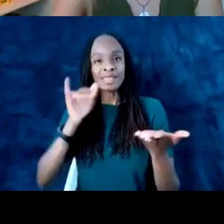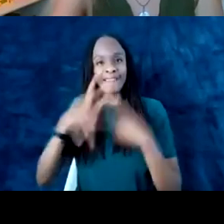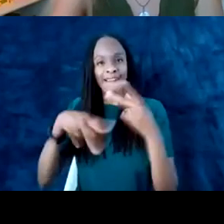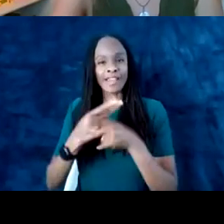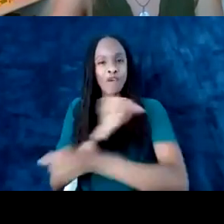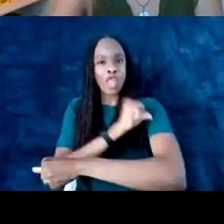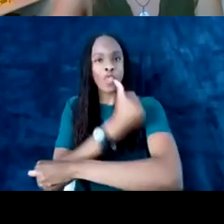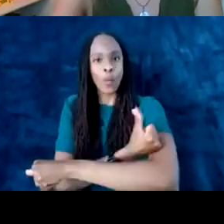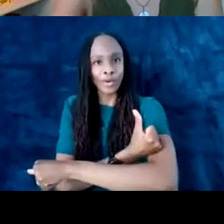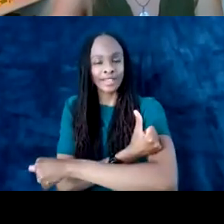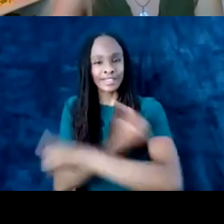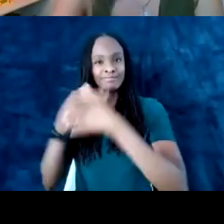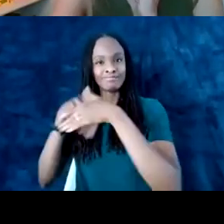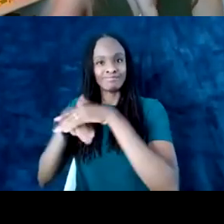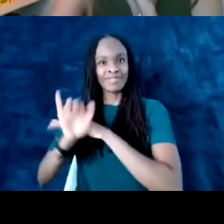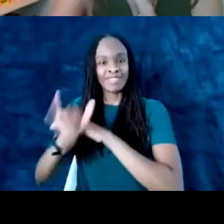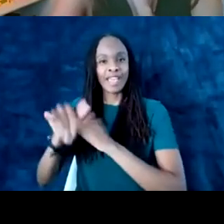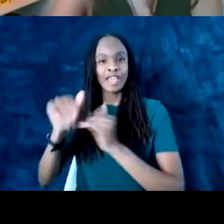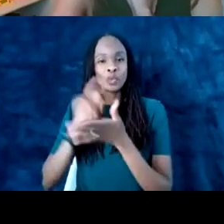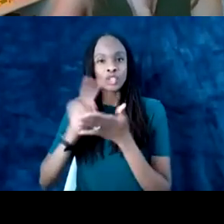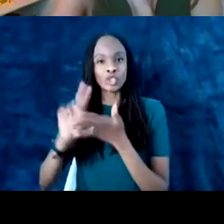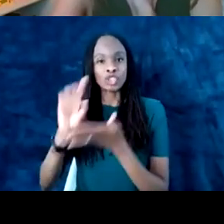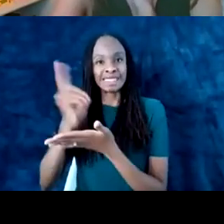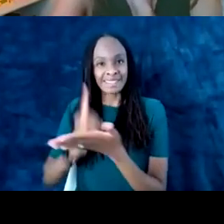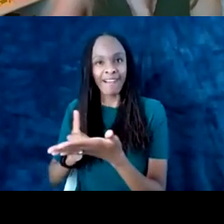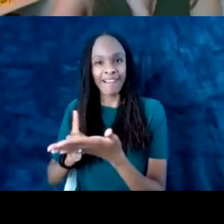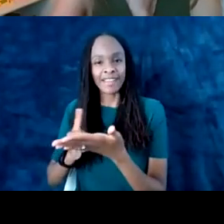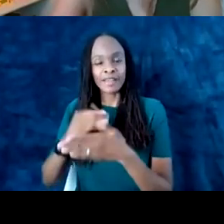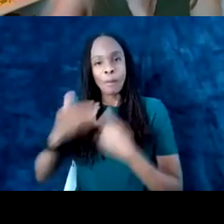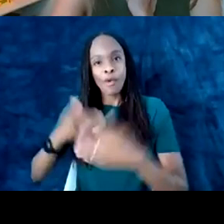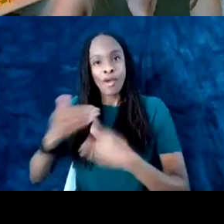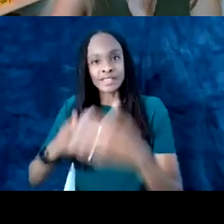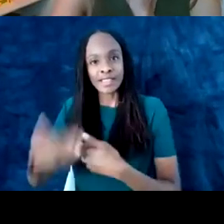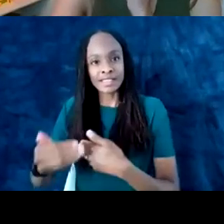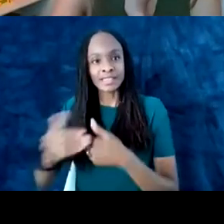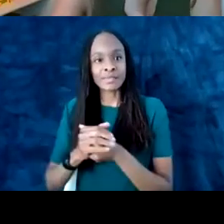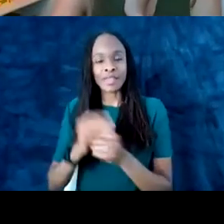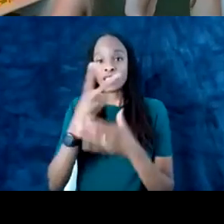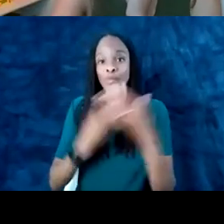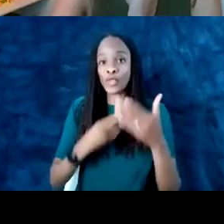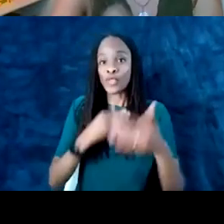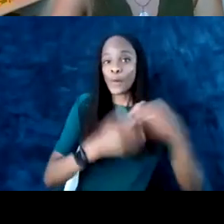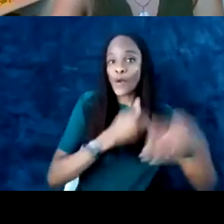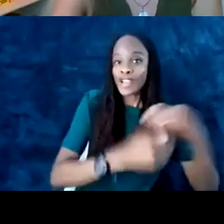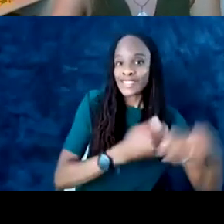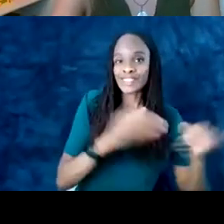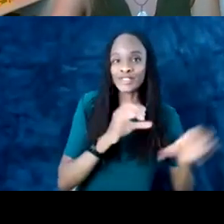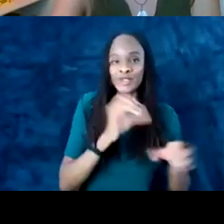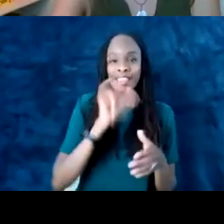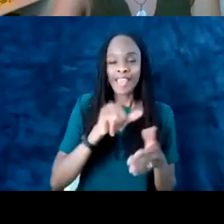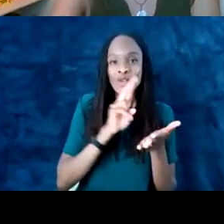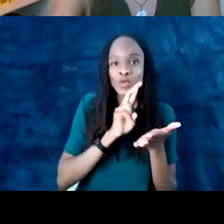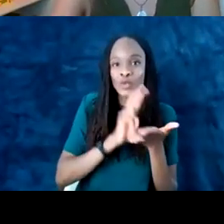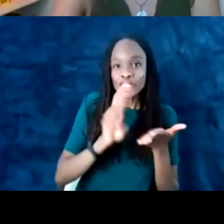authority into the research design process, which means that it's both the process of doing the research